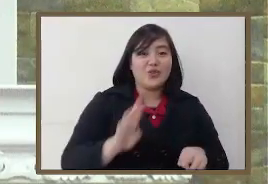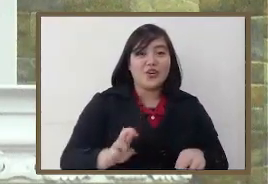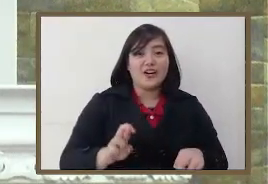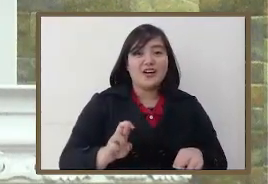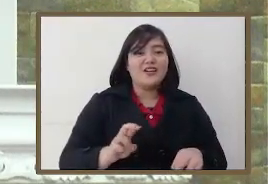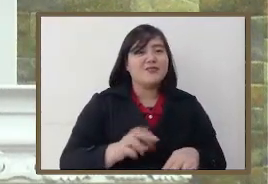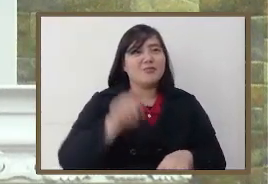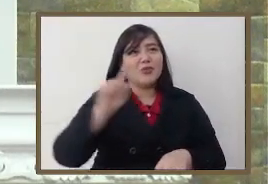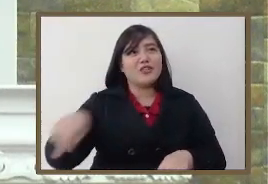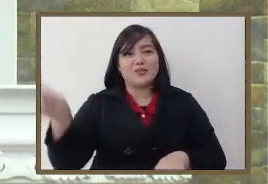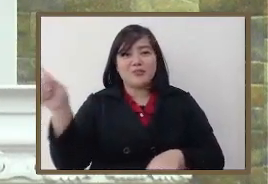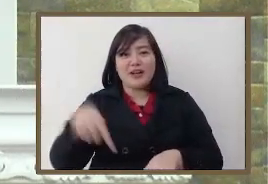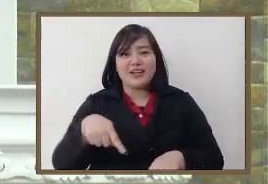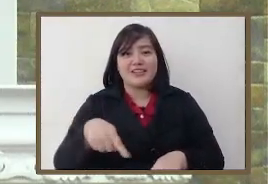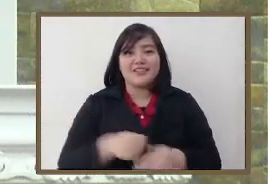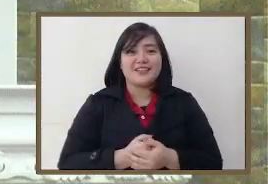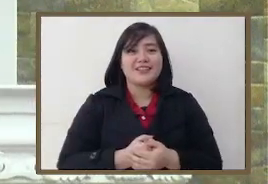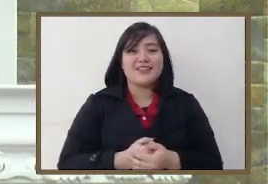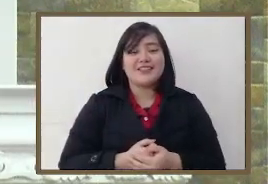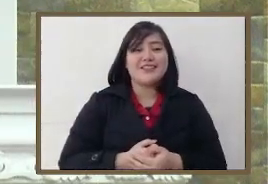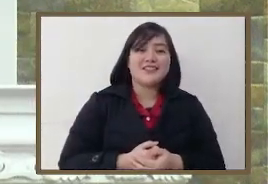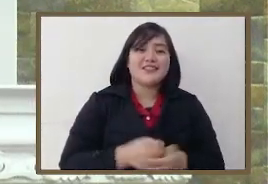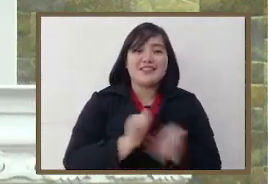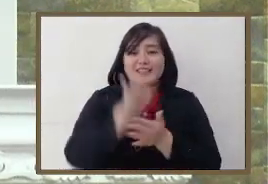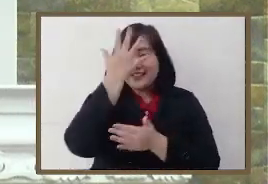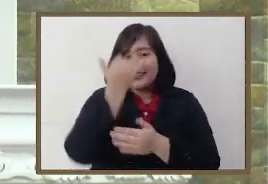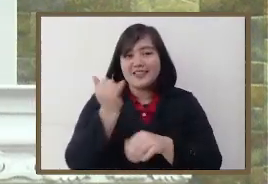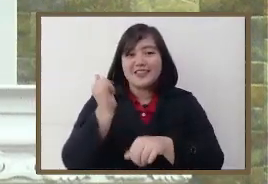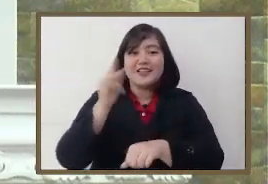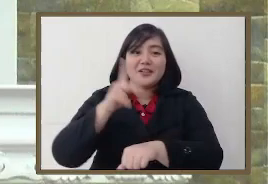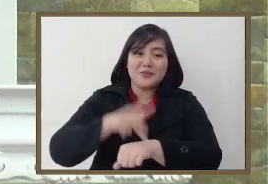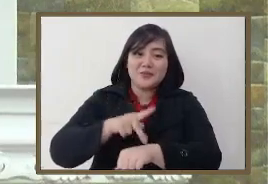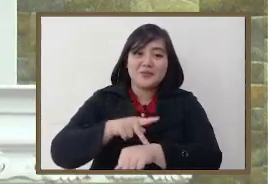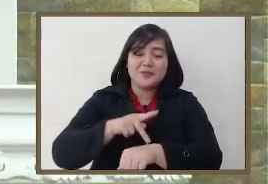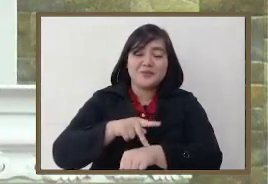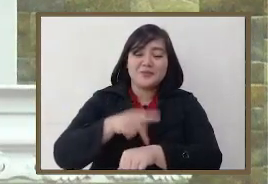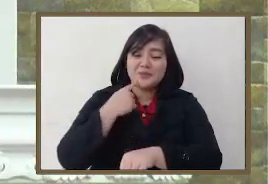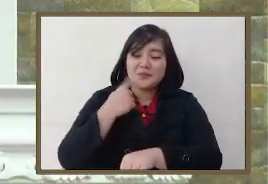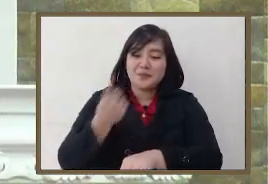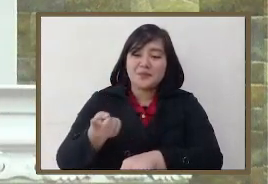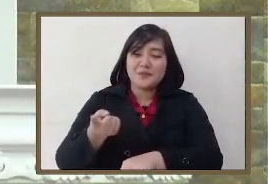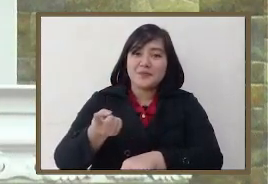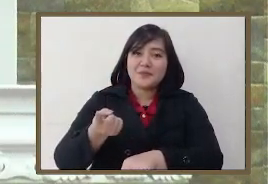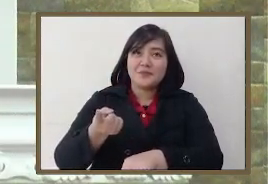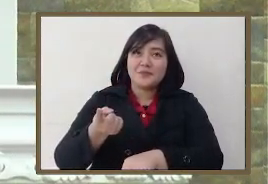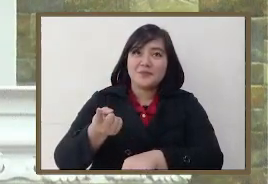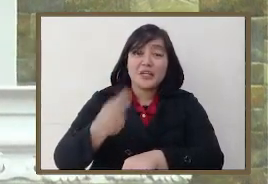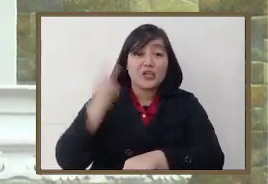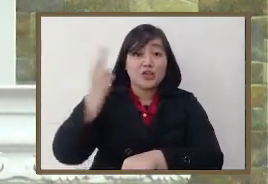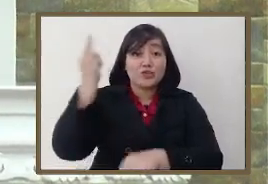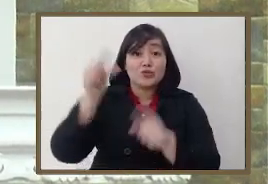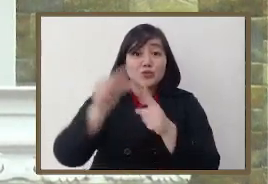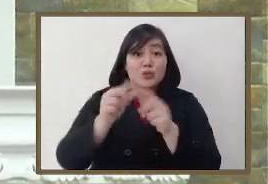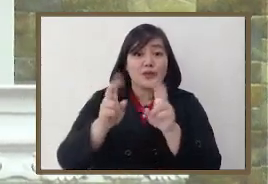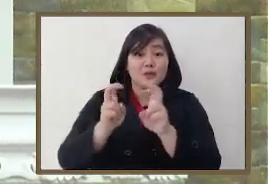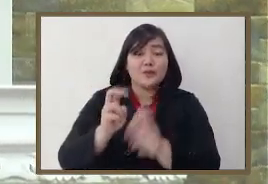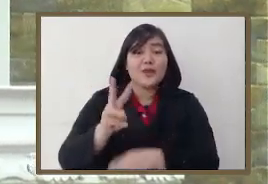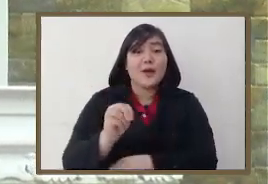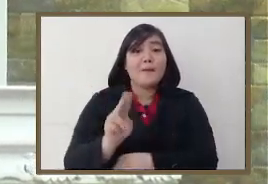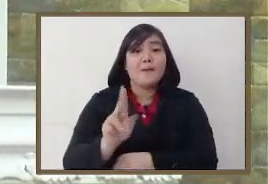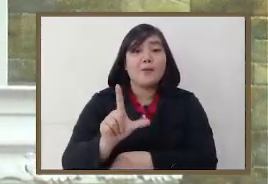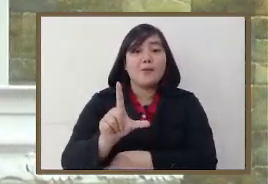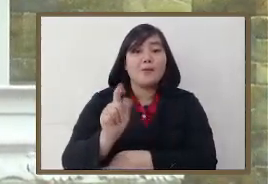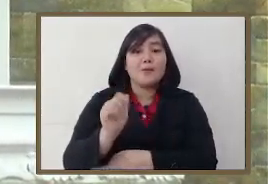in multiplication. That's why Peter mentioned be multiplied, the word multiplied unto you. You see